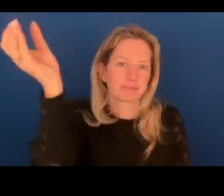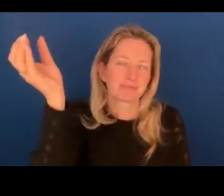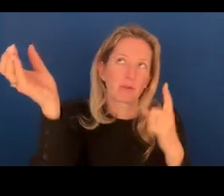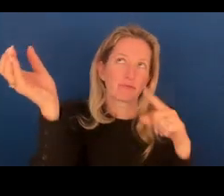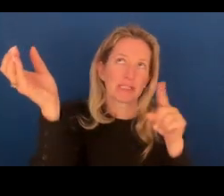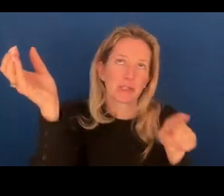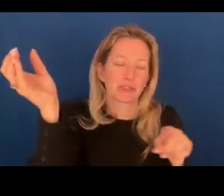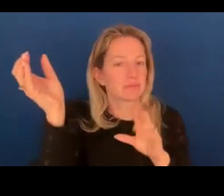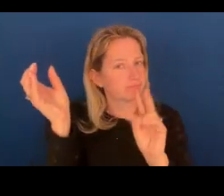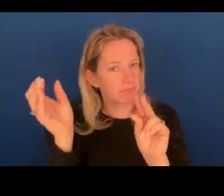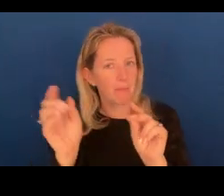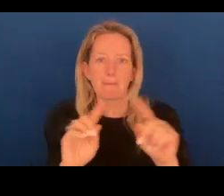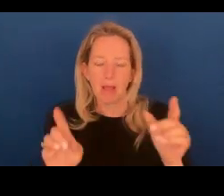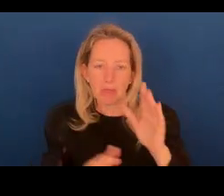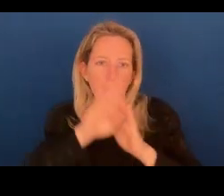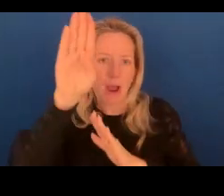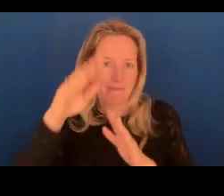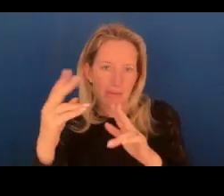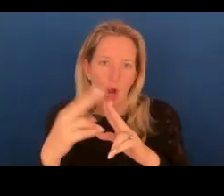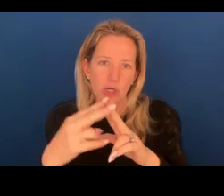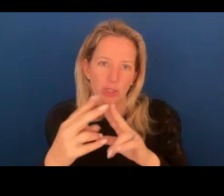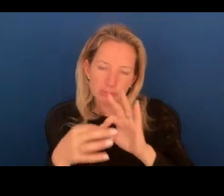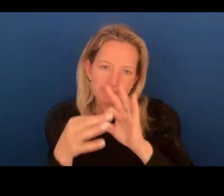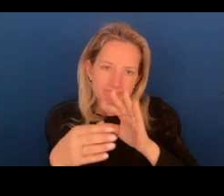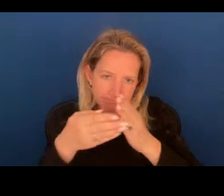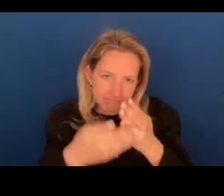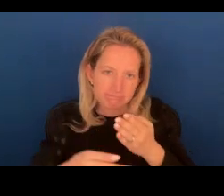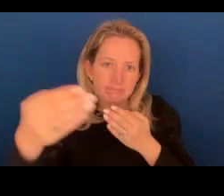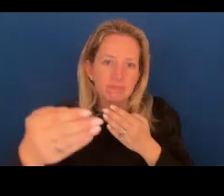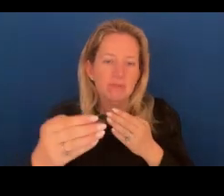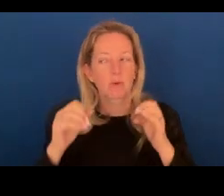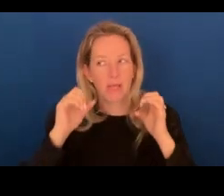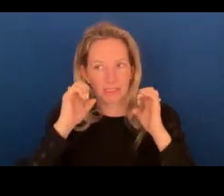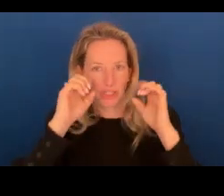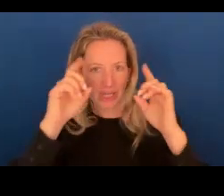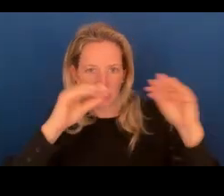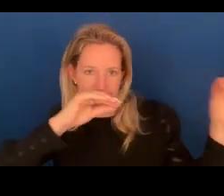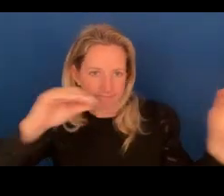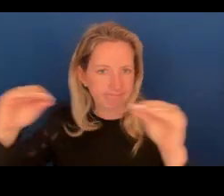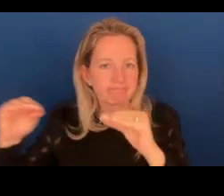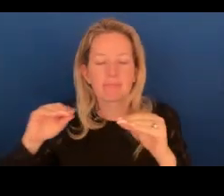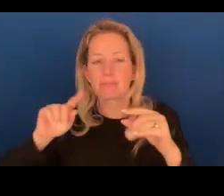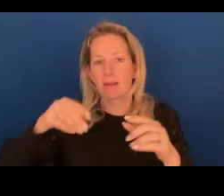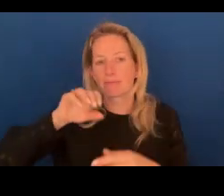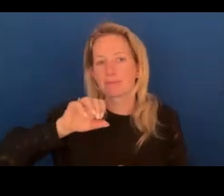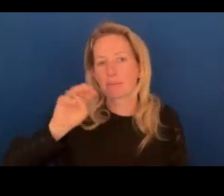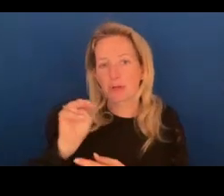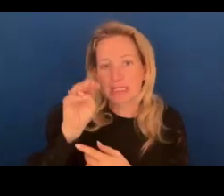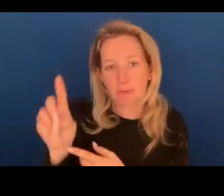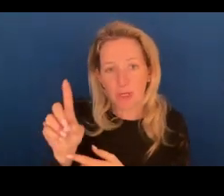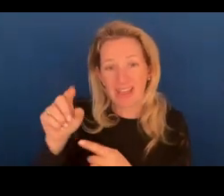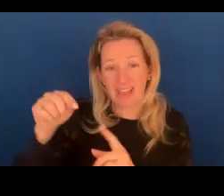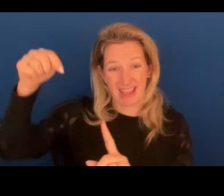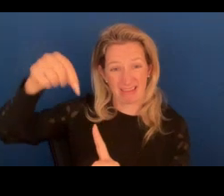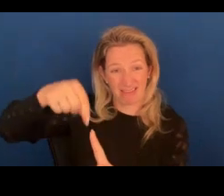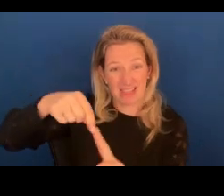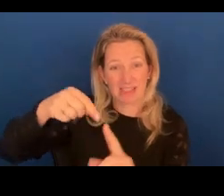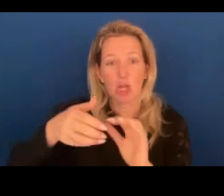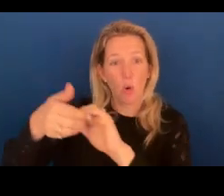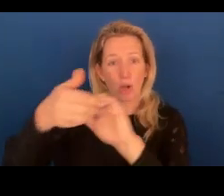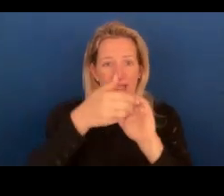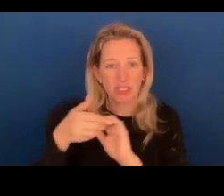to us going out and doing like education sessions on marine debris and what's going on in the city, this coalition will end up becoming a